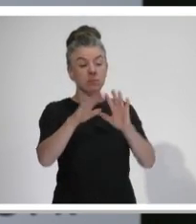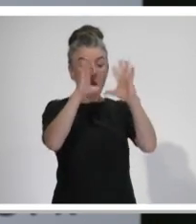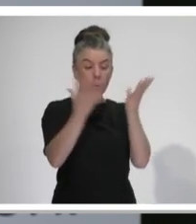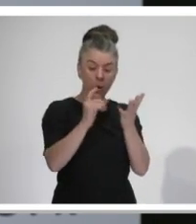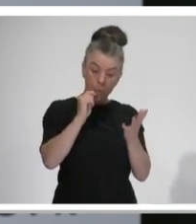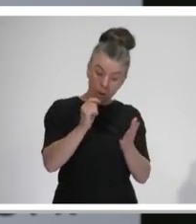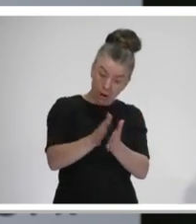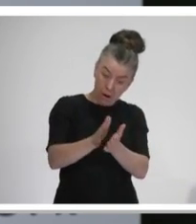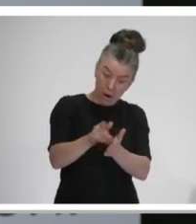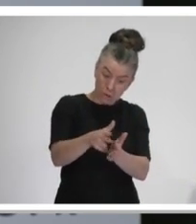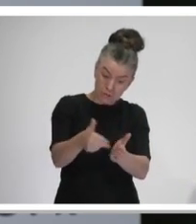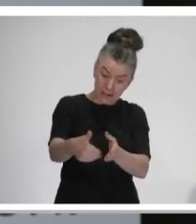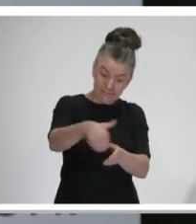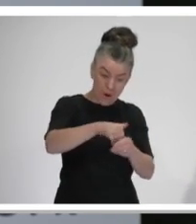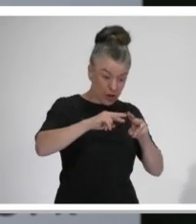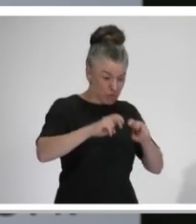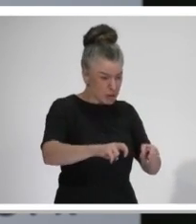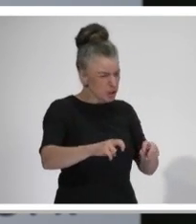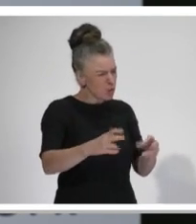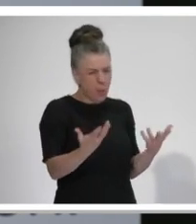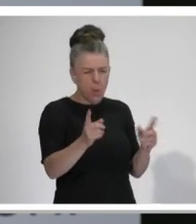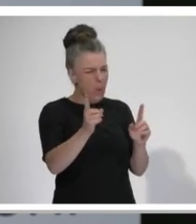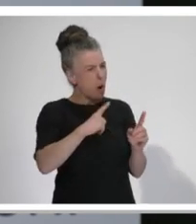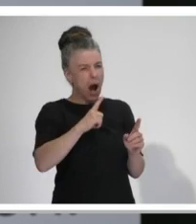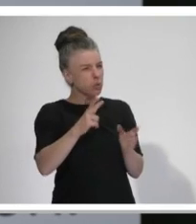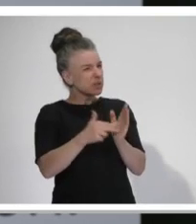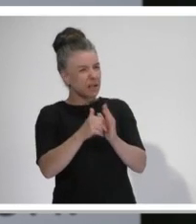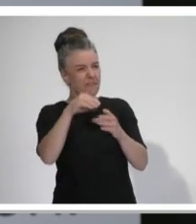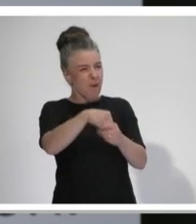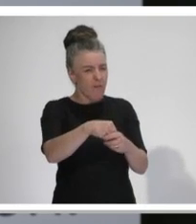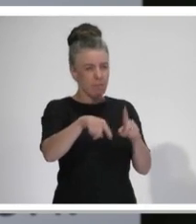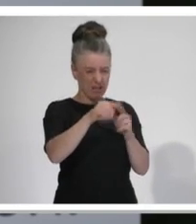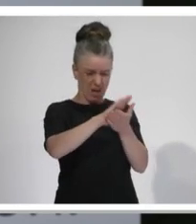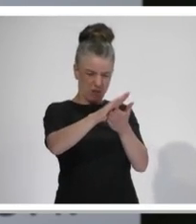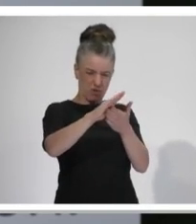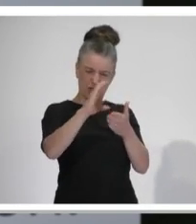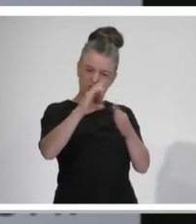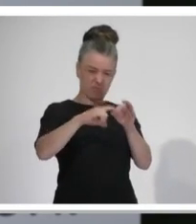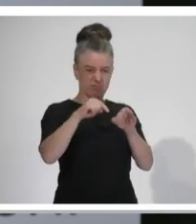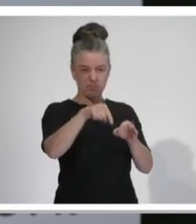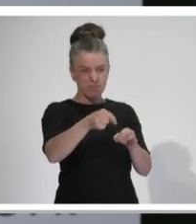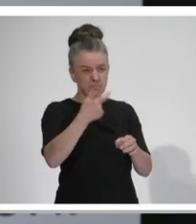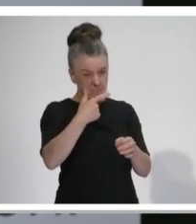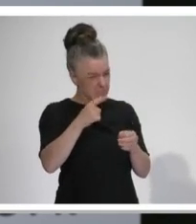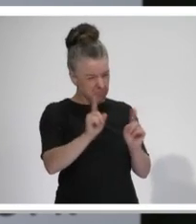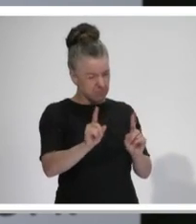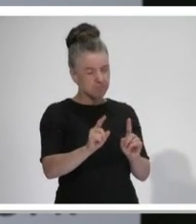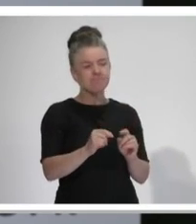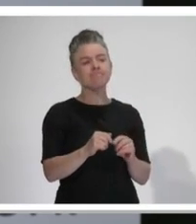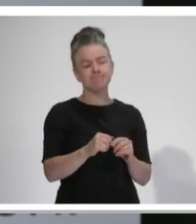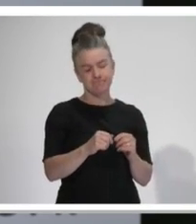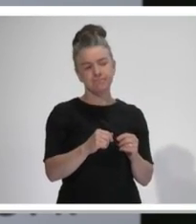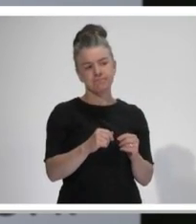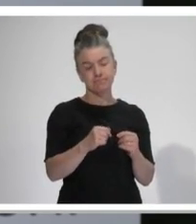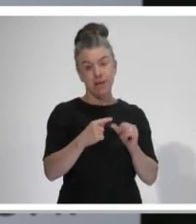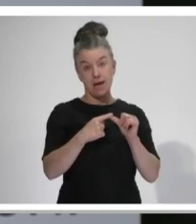in vaccines, or not vaccines, but into this research? Well, the details of that research, I'll have to pass you over to the Health Research Council